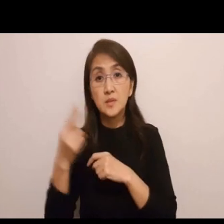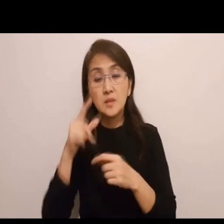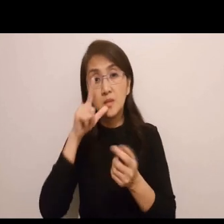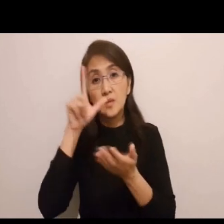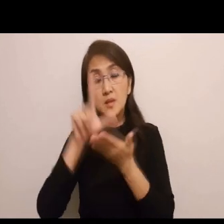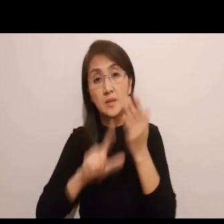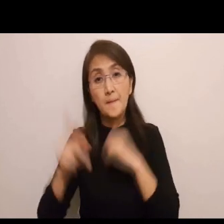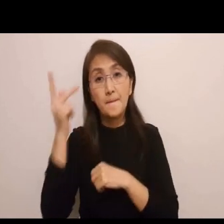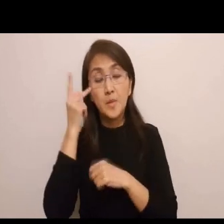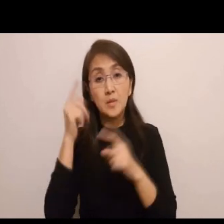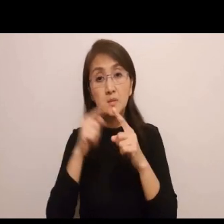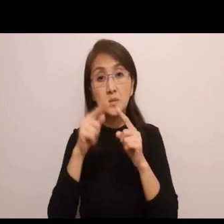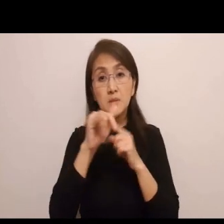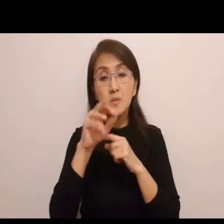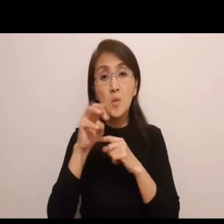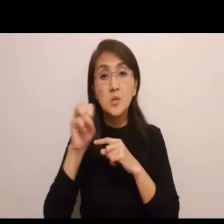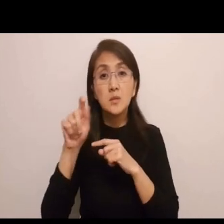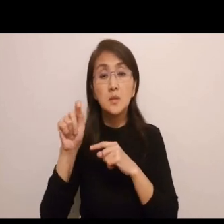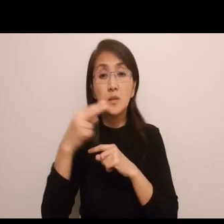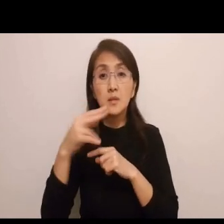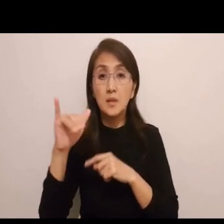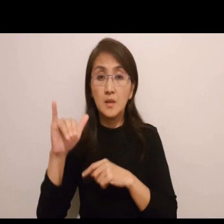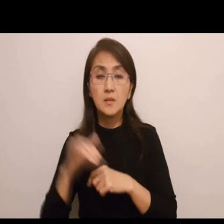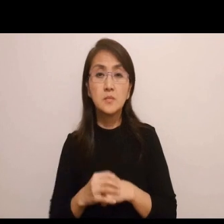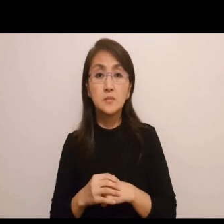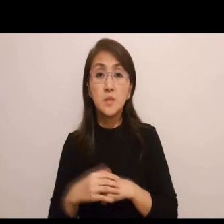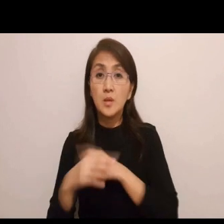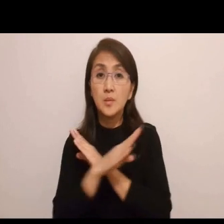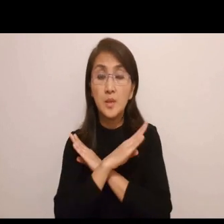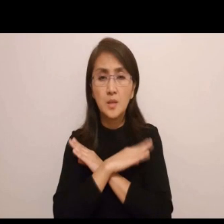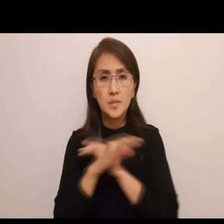A proclamation from the second letter of Paul to Timothy.